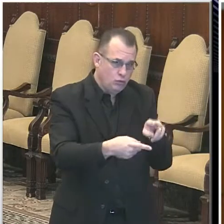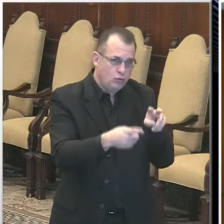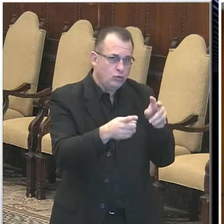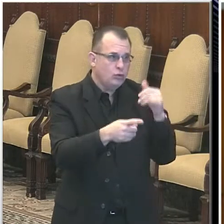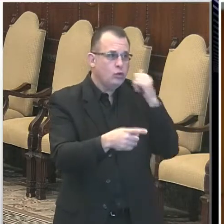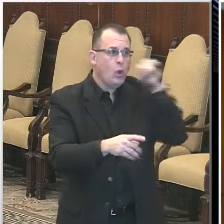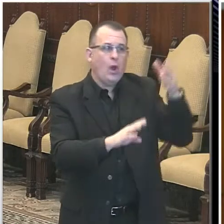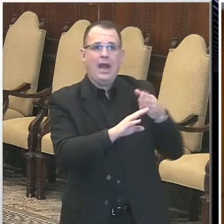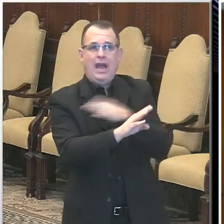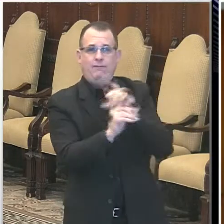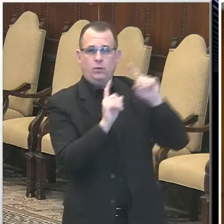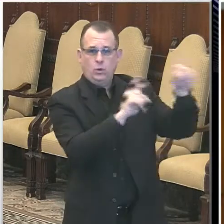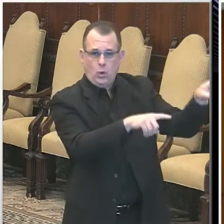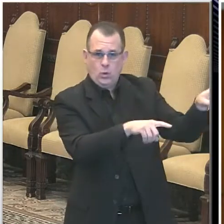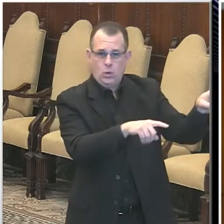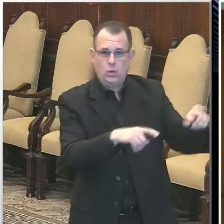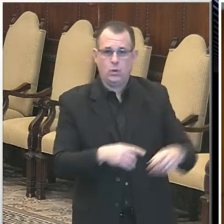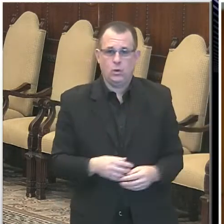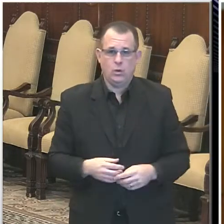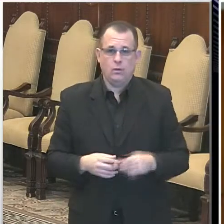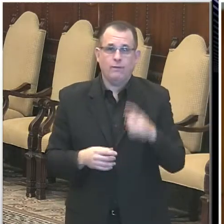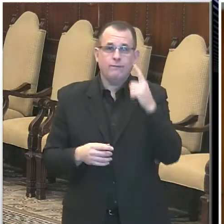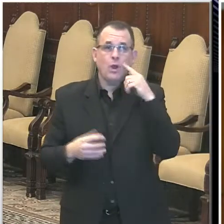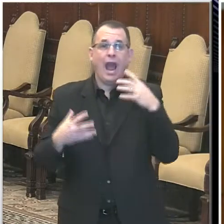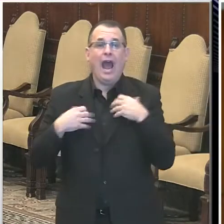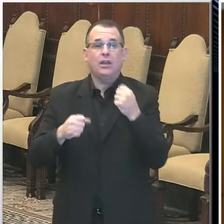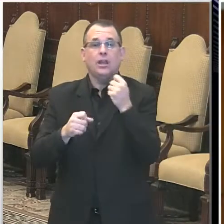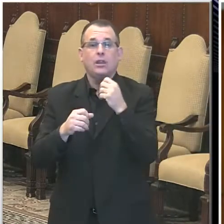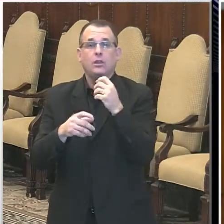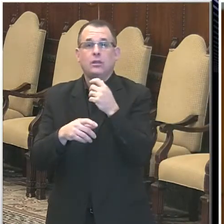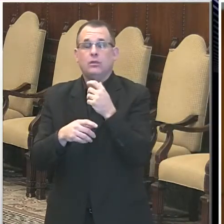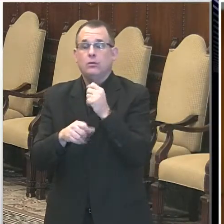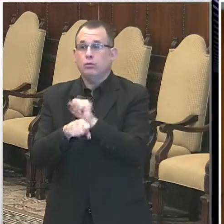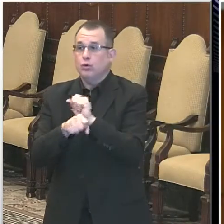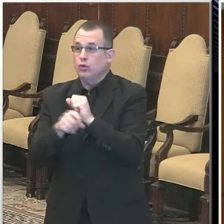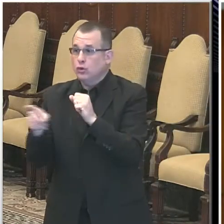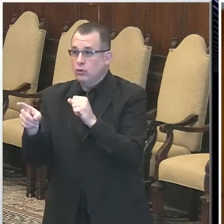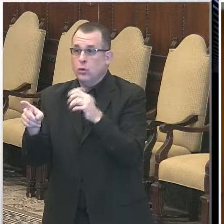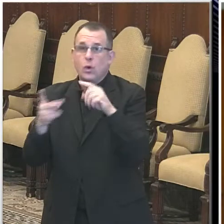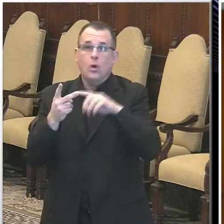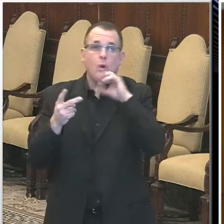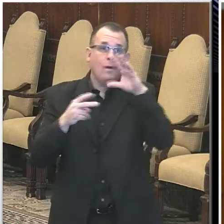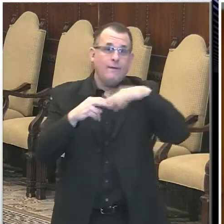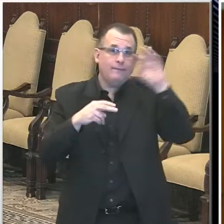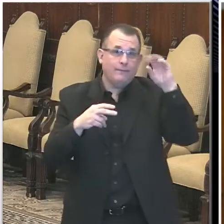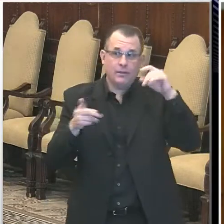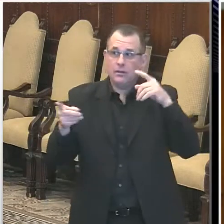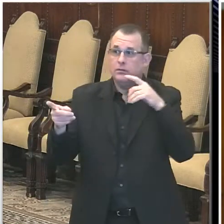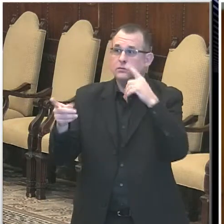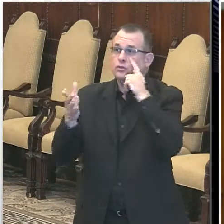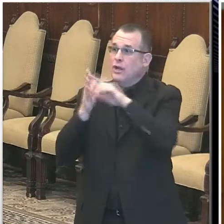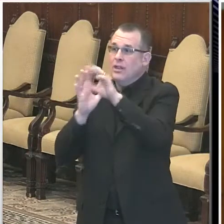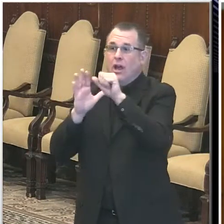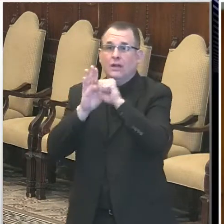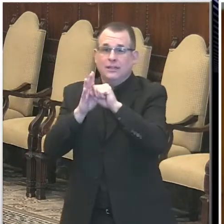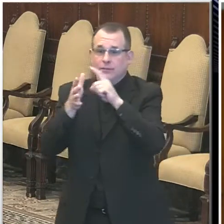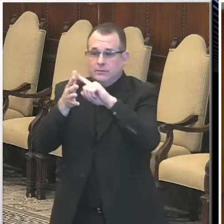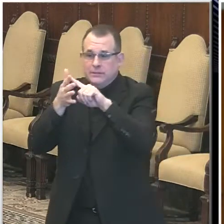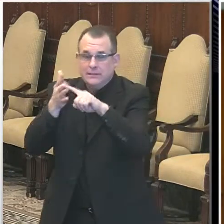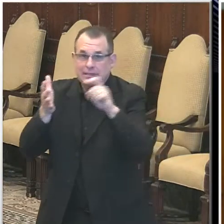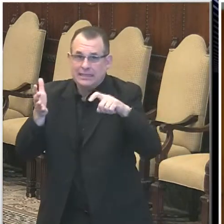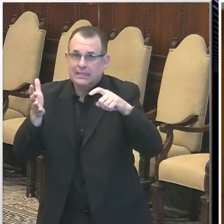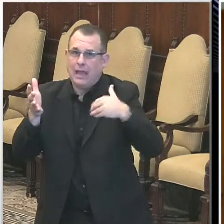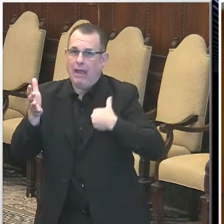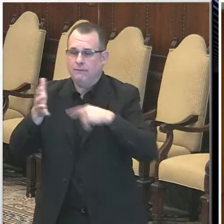workers with symptoms or for people over the age of 50 with symptoms that are characteristic of the coronavirus infection. Now, just